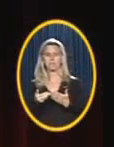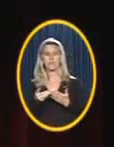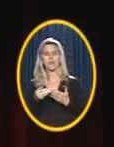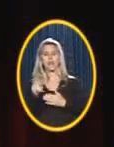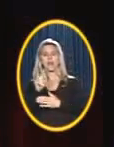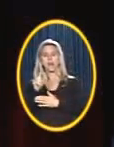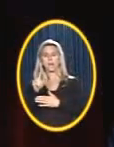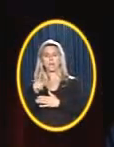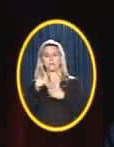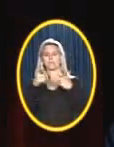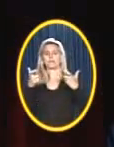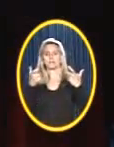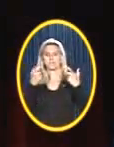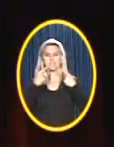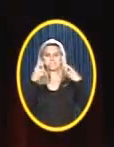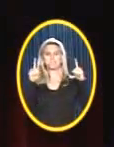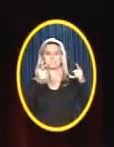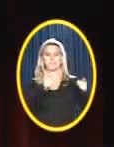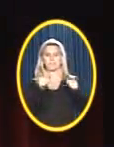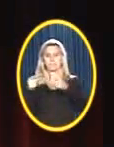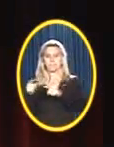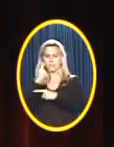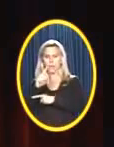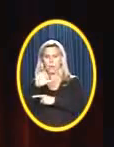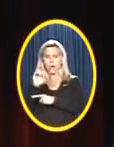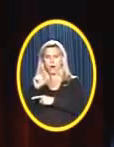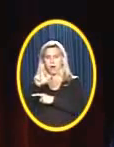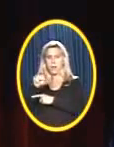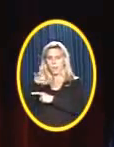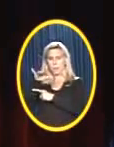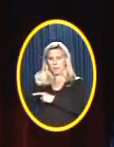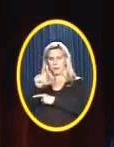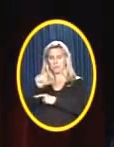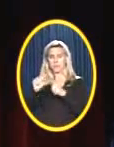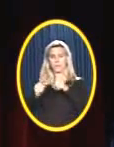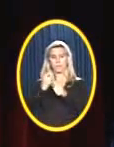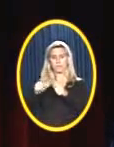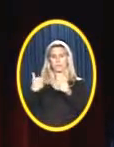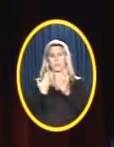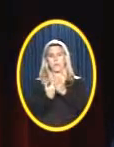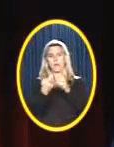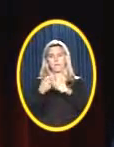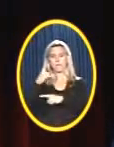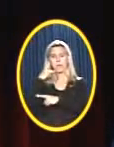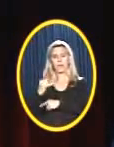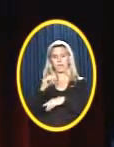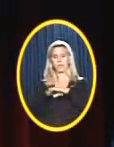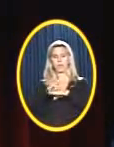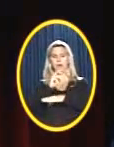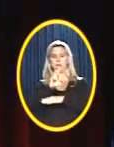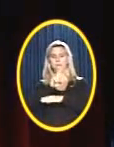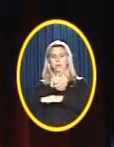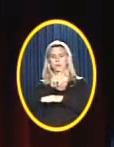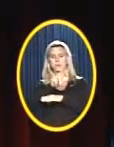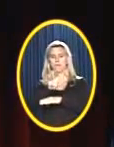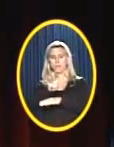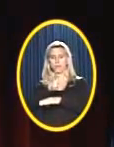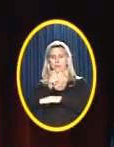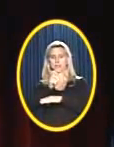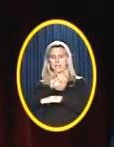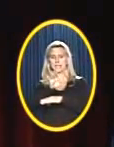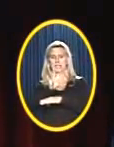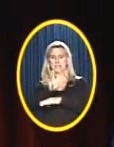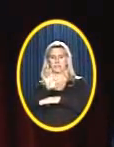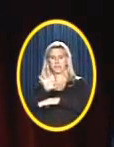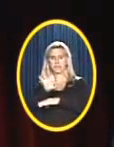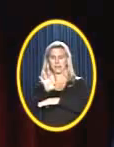couple of milestones that we had for Columbia was Columbia arrived at the Kennedy Space Center from California on March 24th,